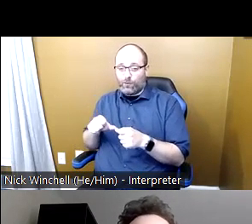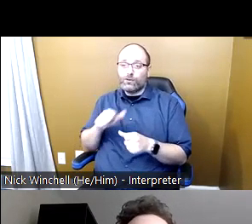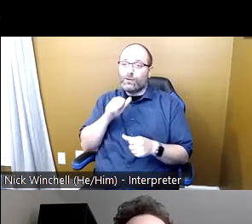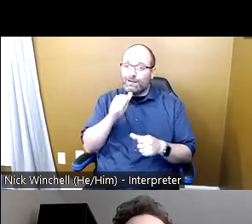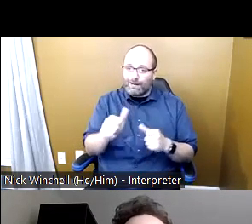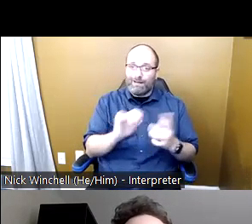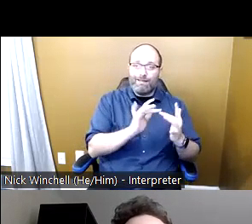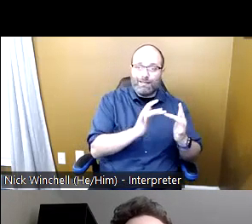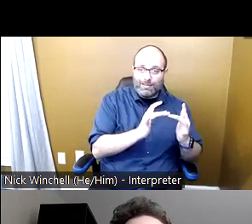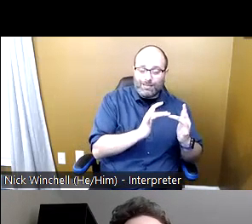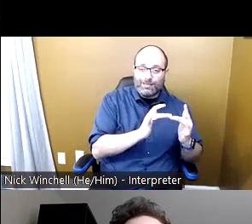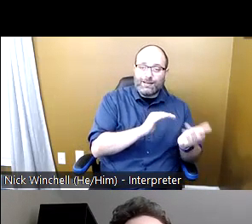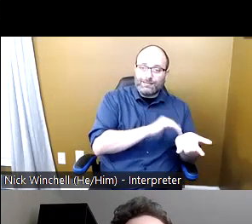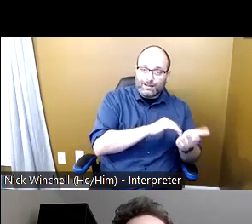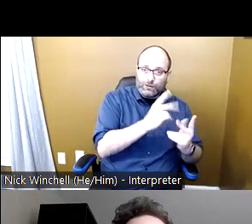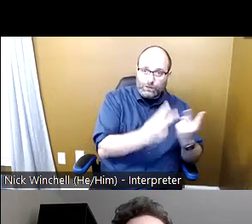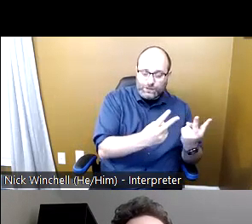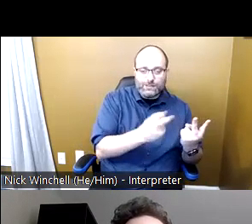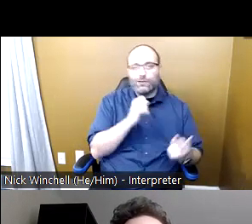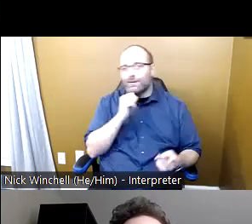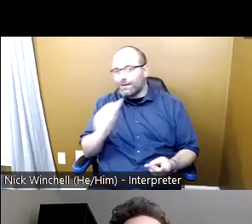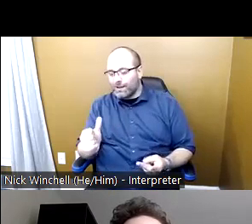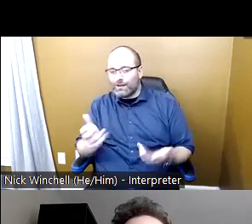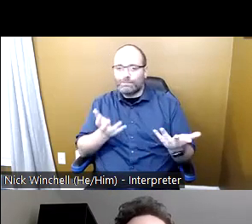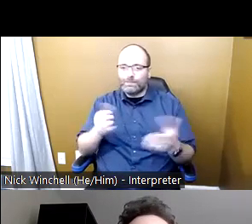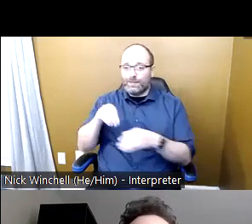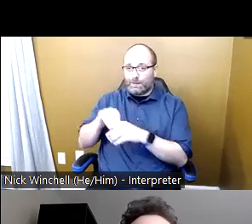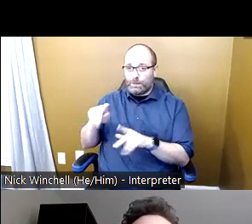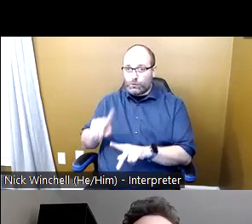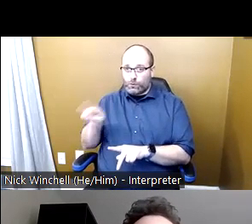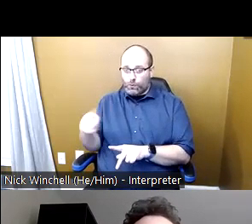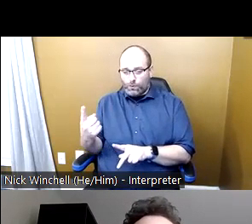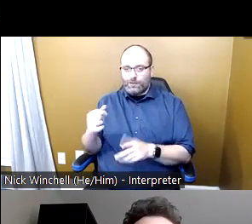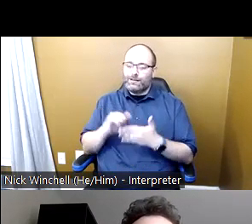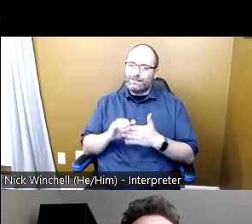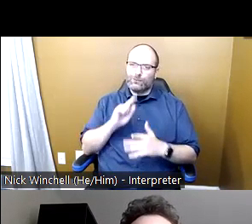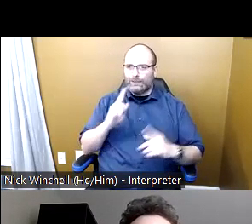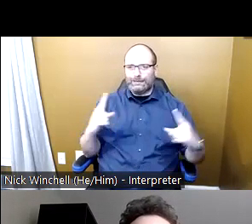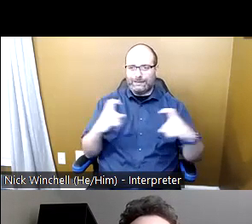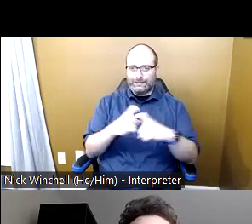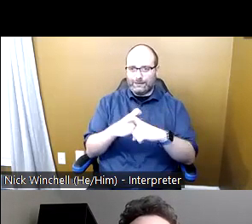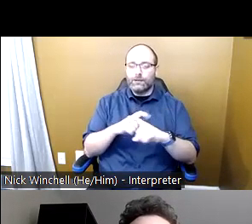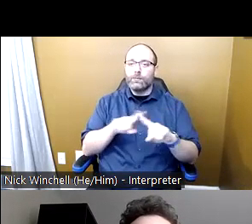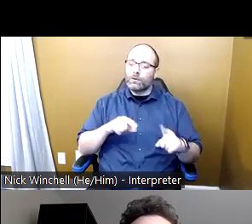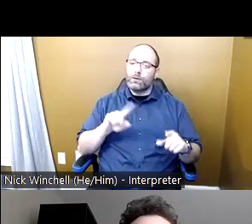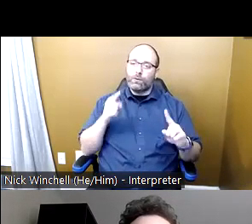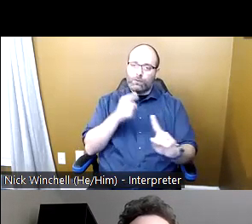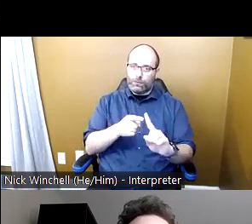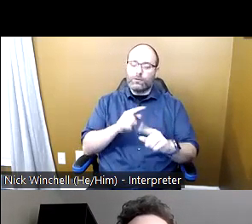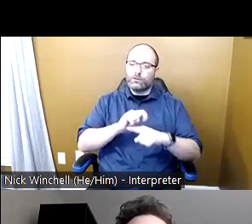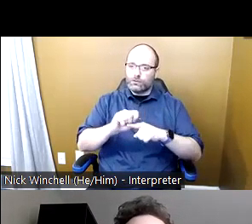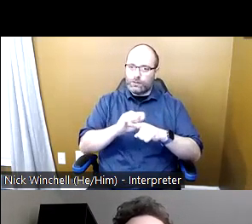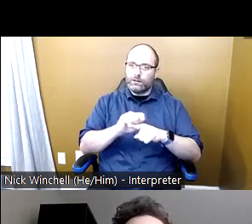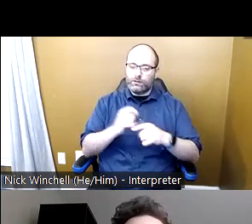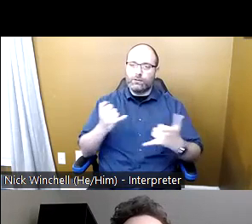it becomes trickier. So something that I really emphasize is training our current cohort